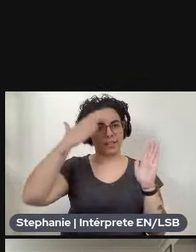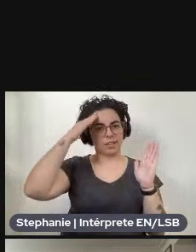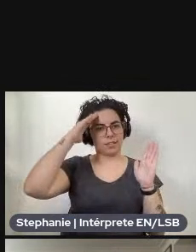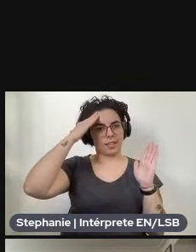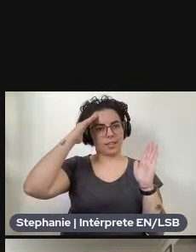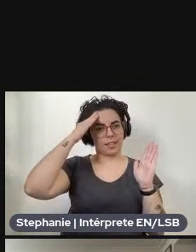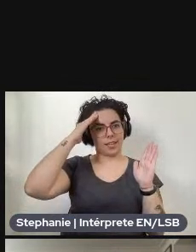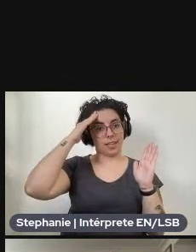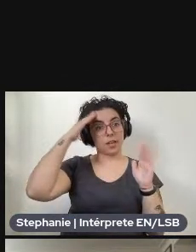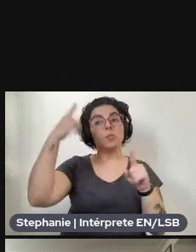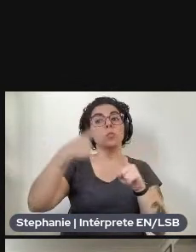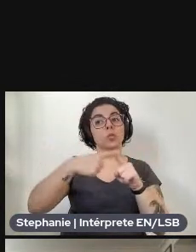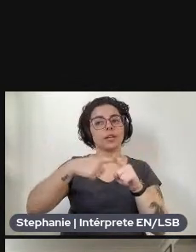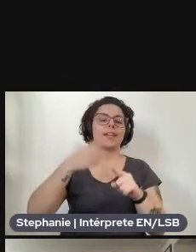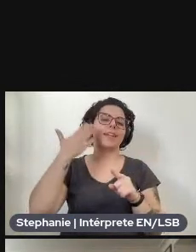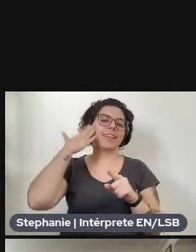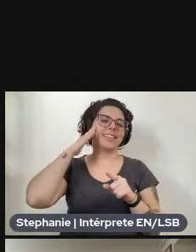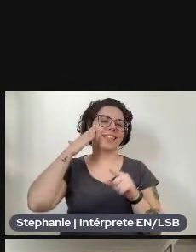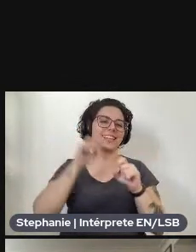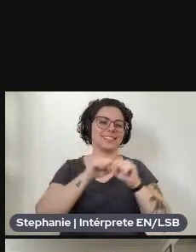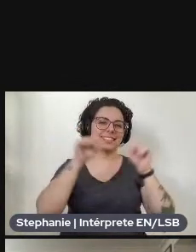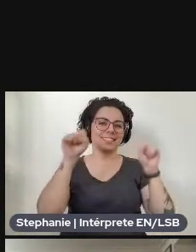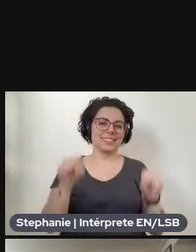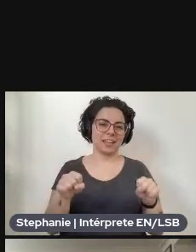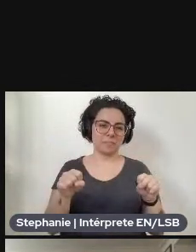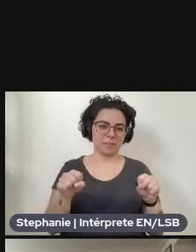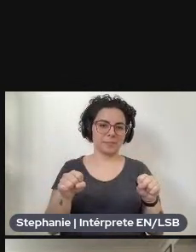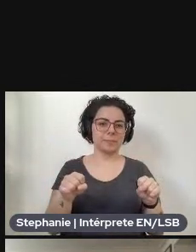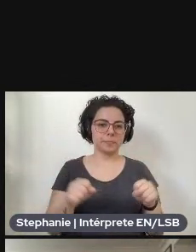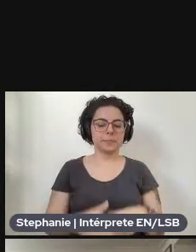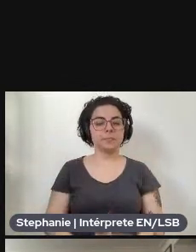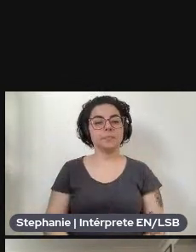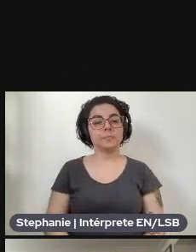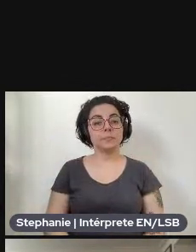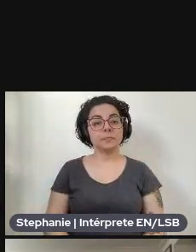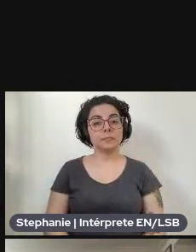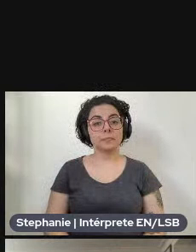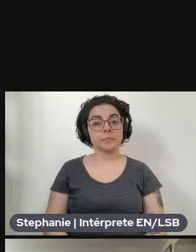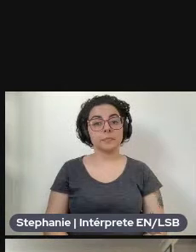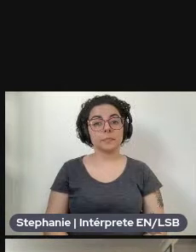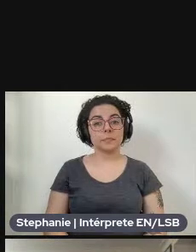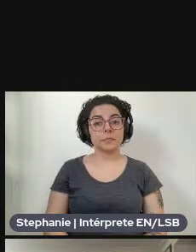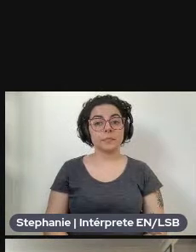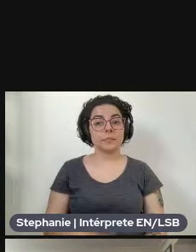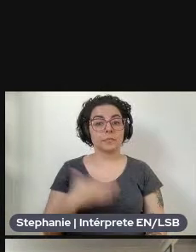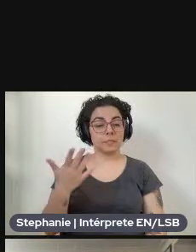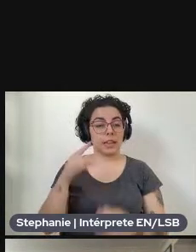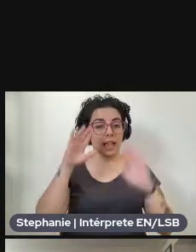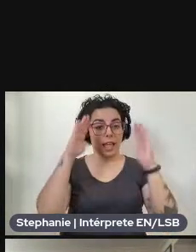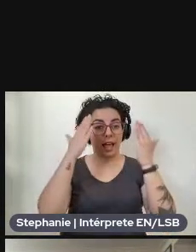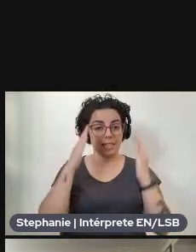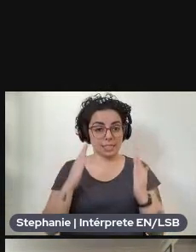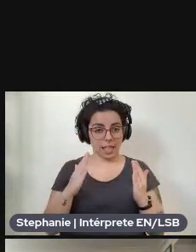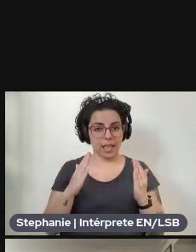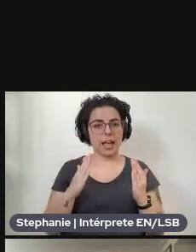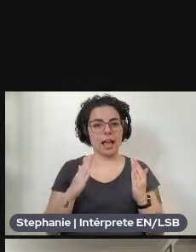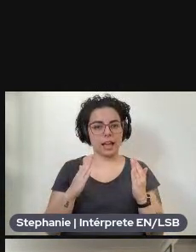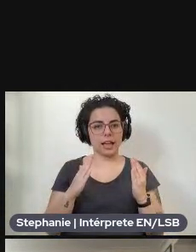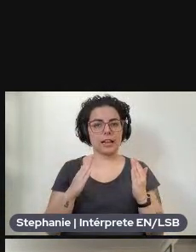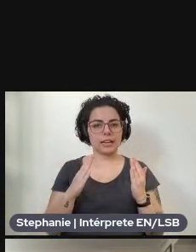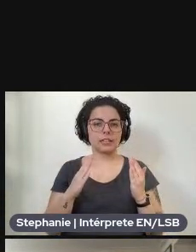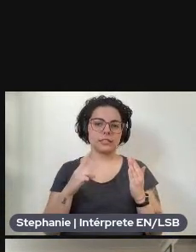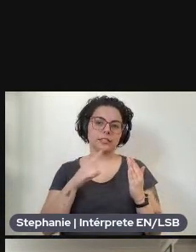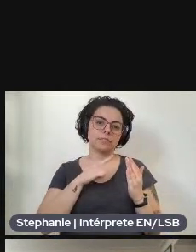they know the system. Up to the limits of delicacy to which the analysis is taken,